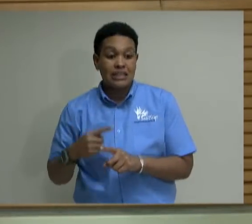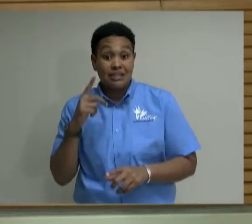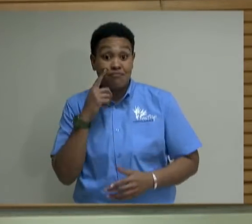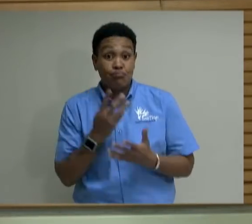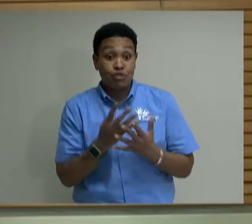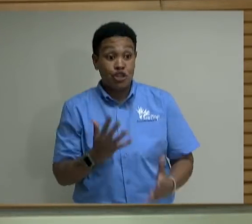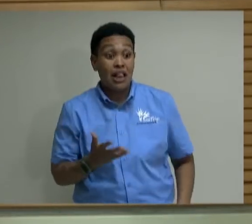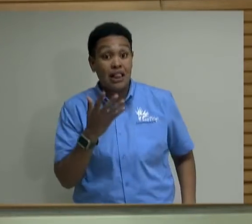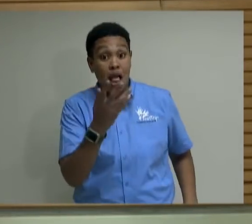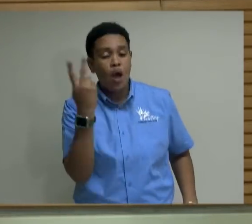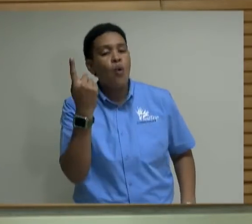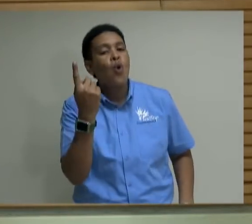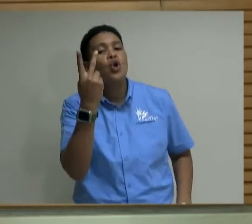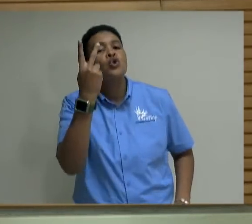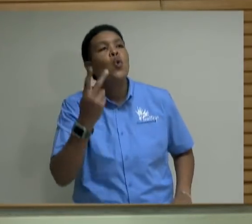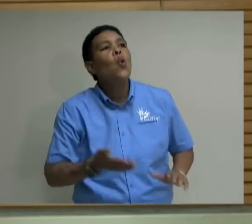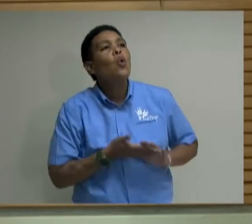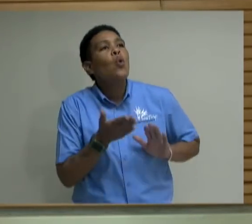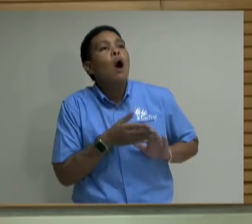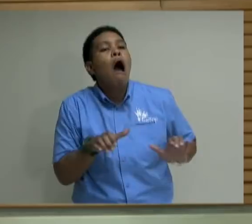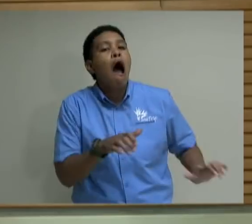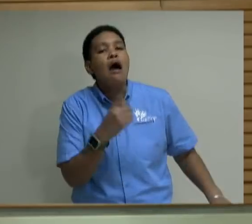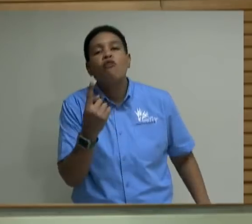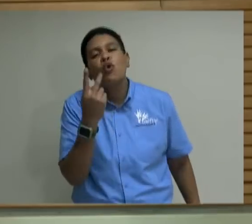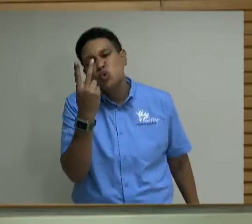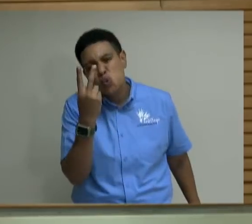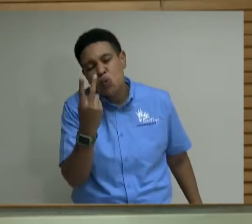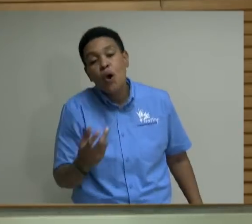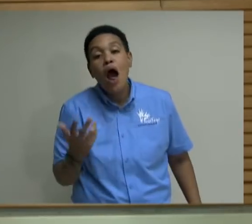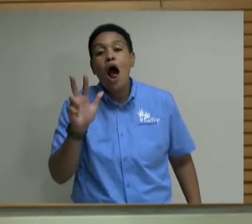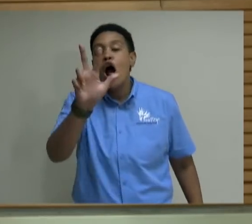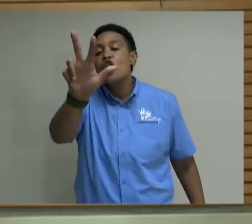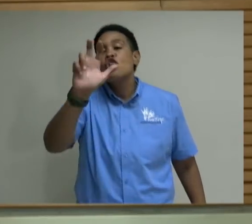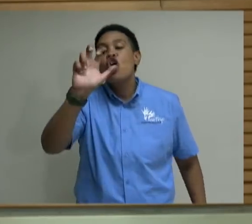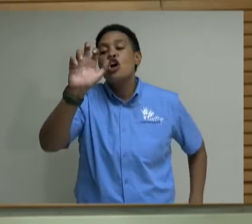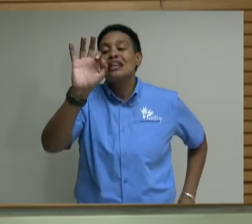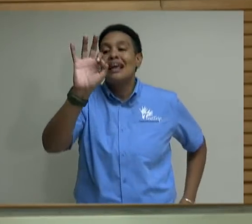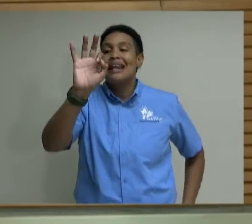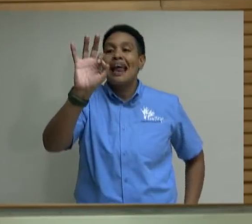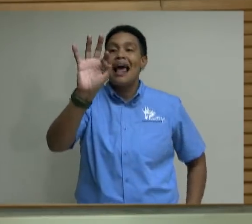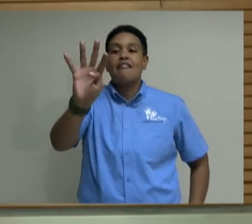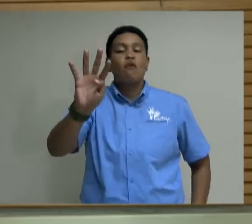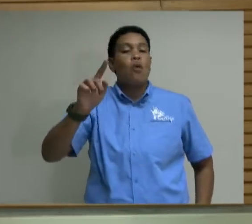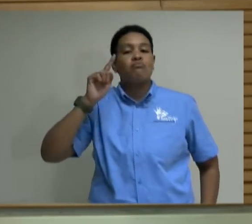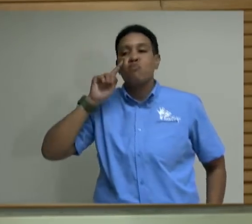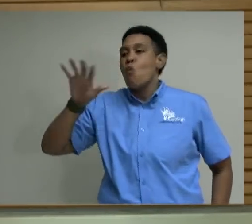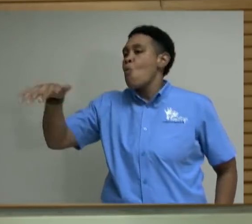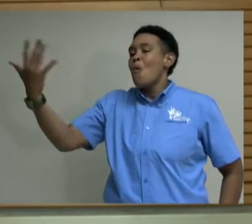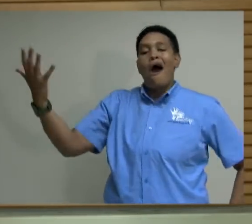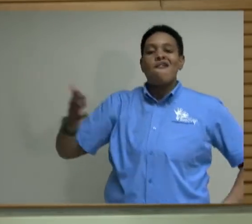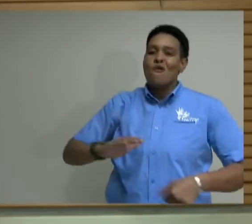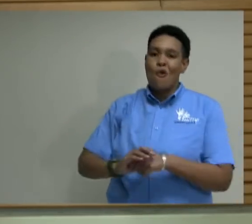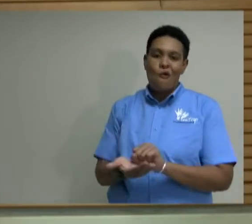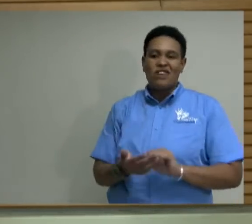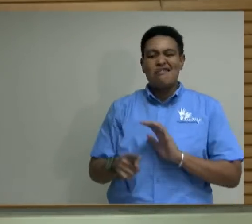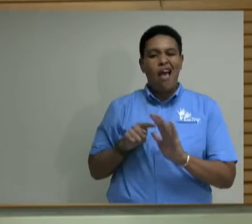with only 2 active cases currently and 394 negatives. So I think we are making progress in